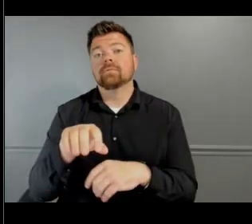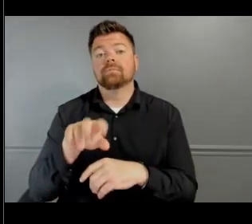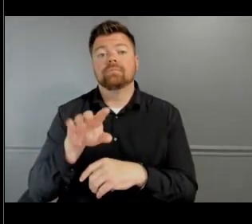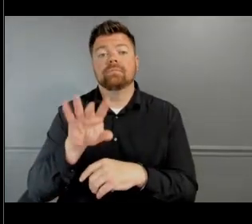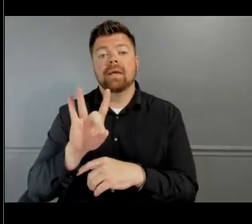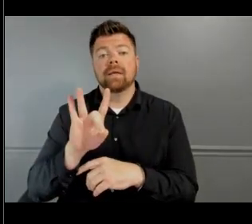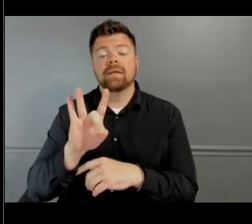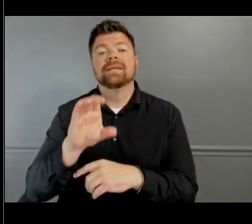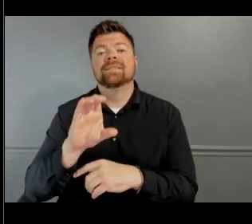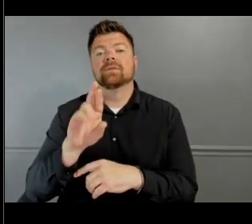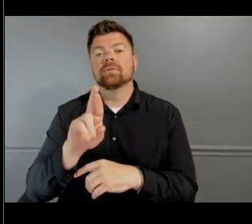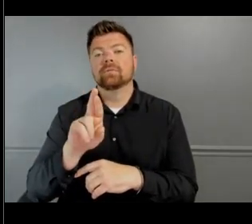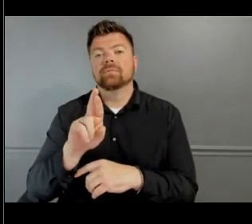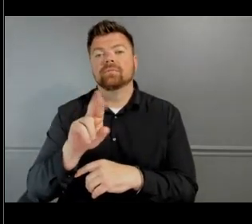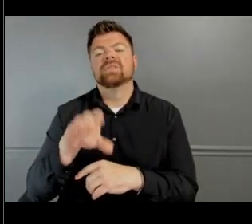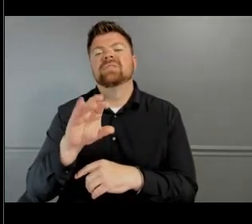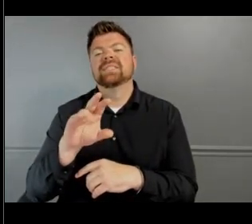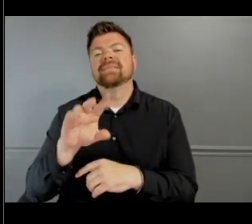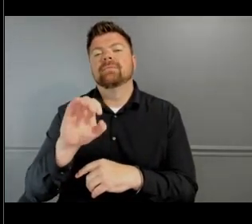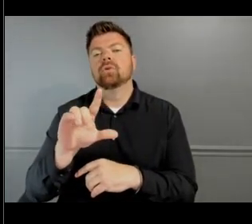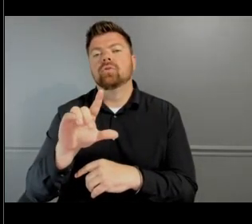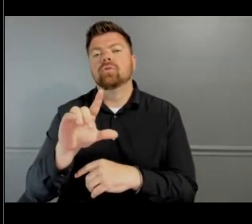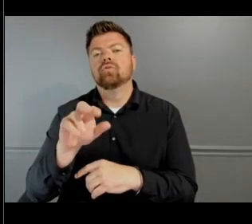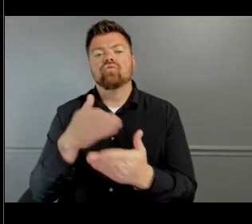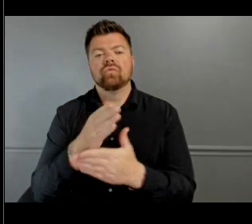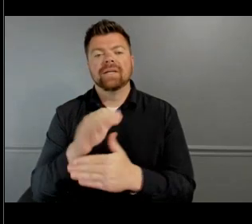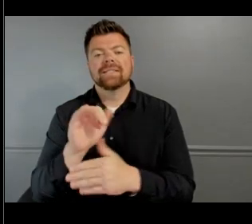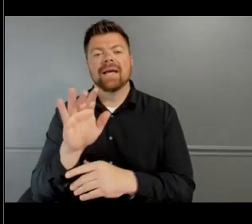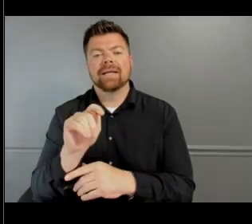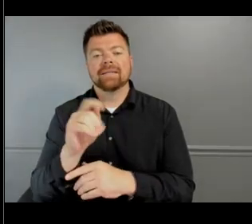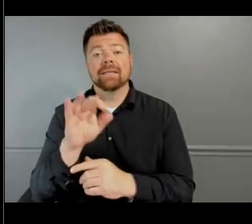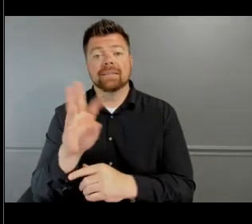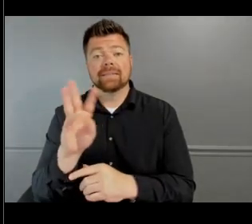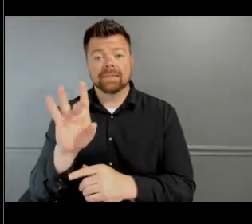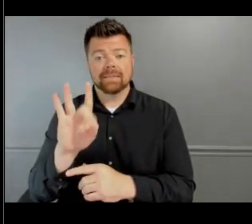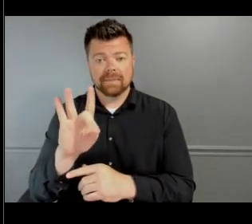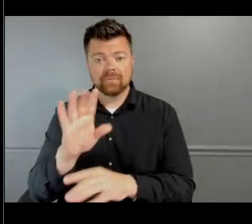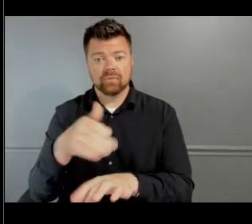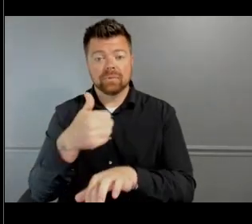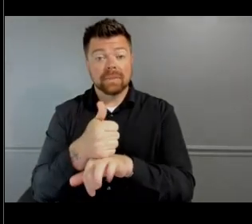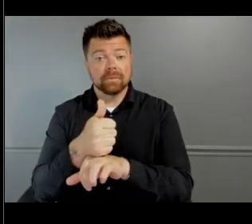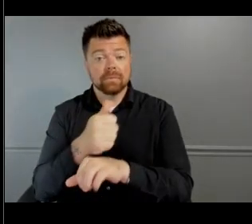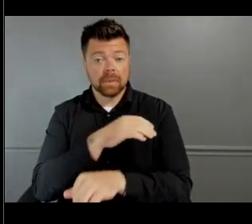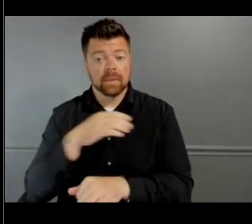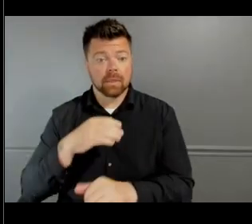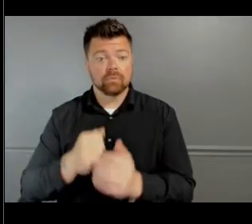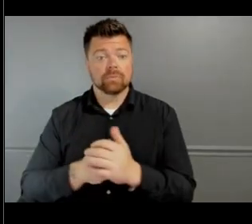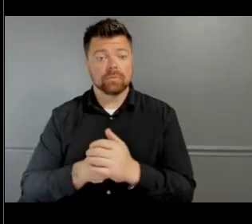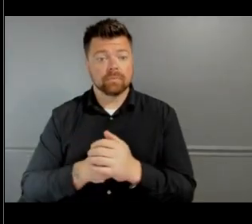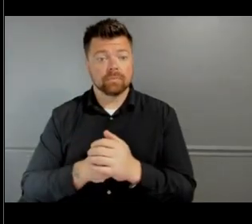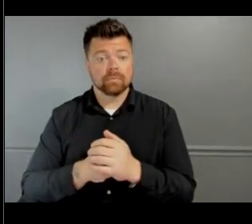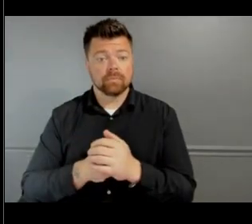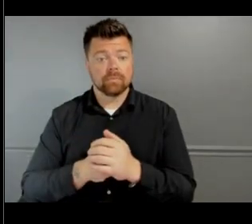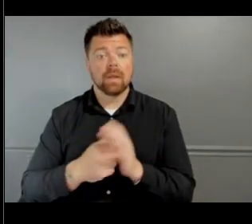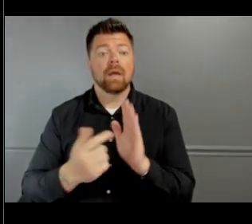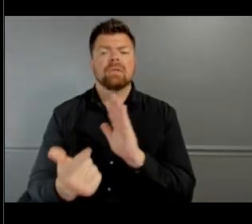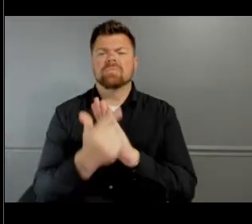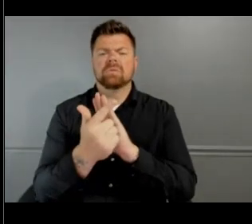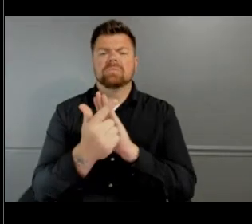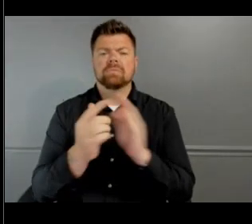Rights Act of 1968 was enacted by Congress and outlawed